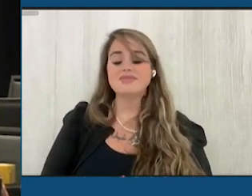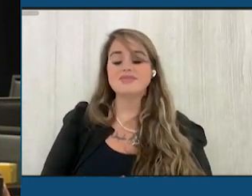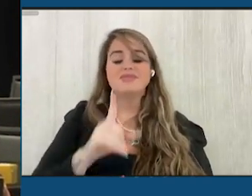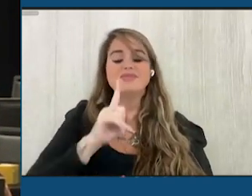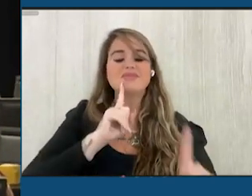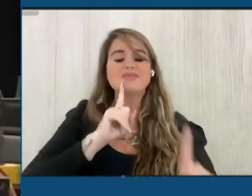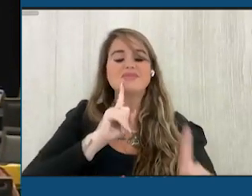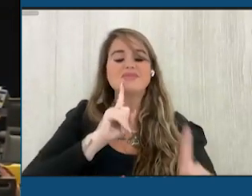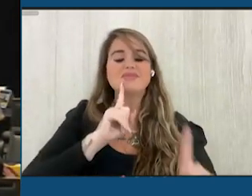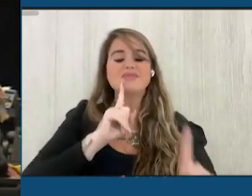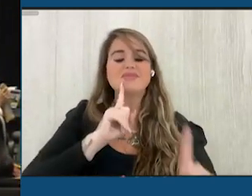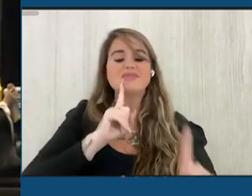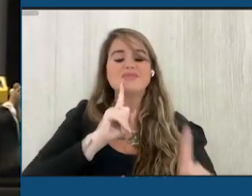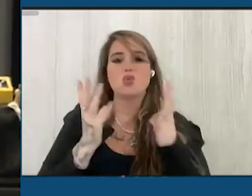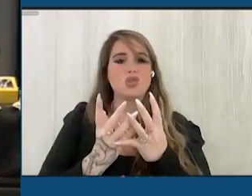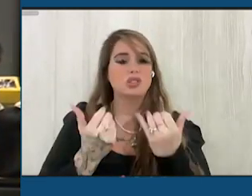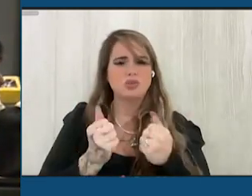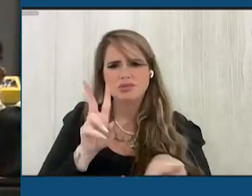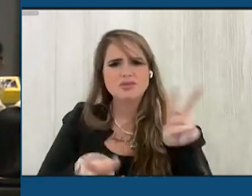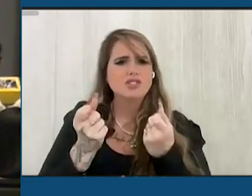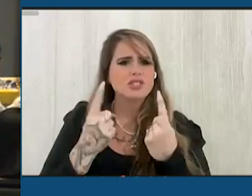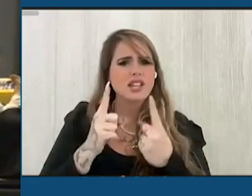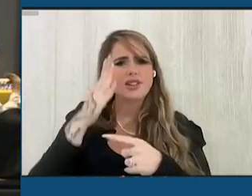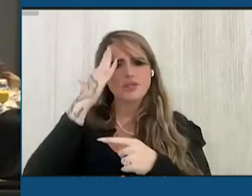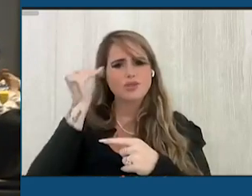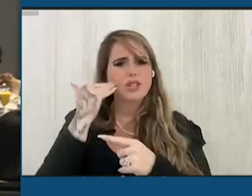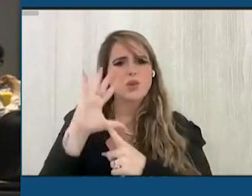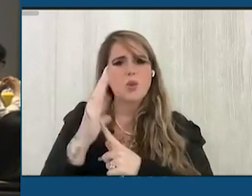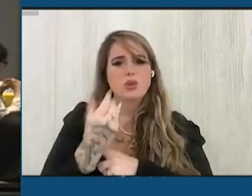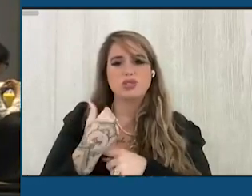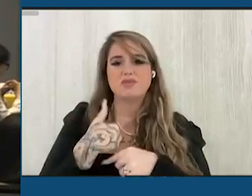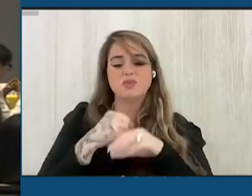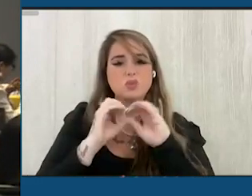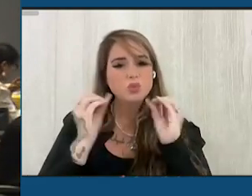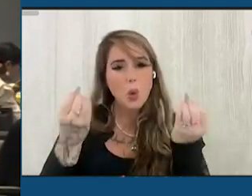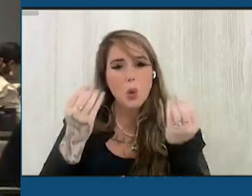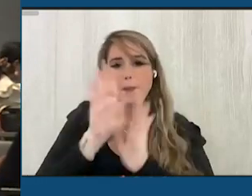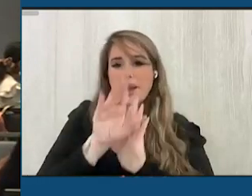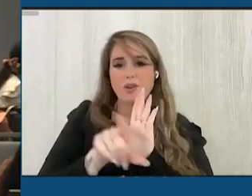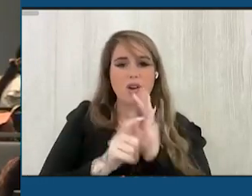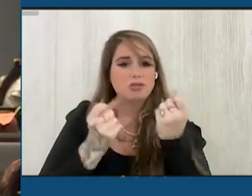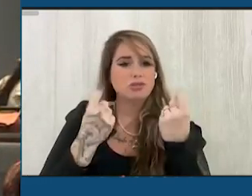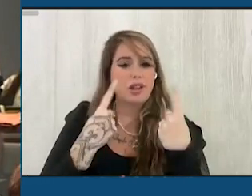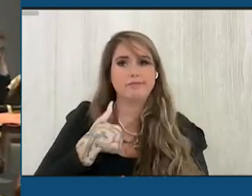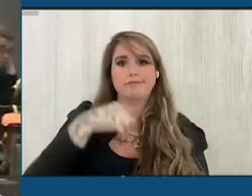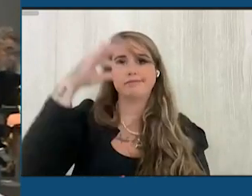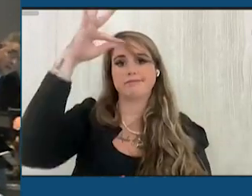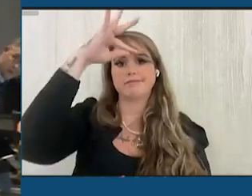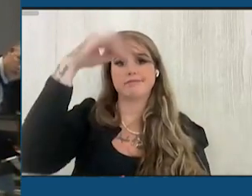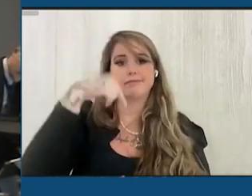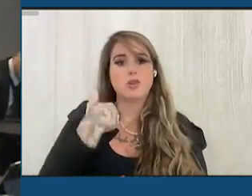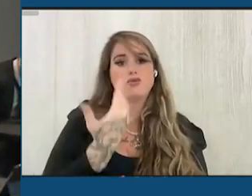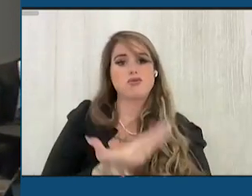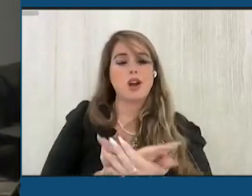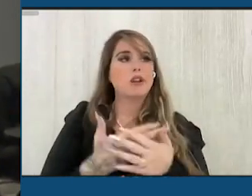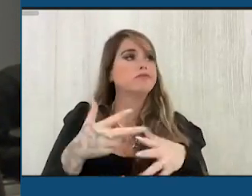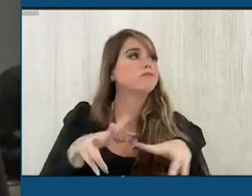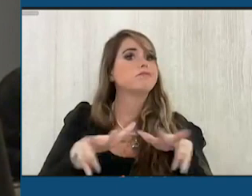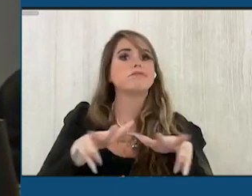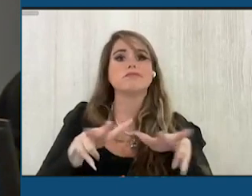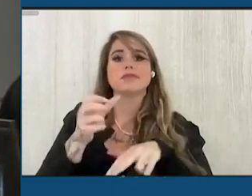trying to understand Korean culture. I had no background in Korean culture. So here I am walking around the streets of South Korea, trying to